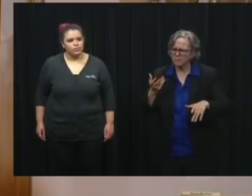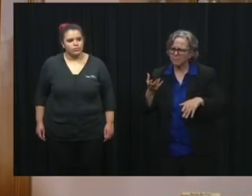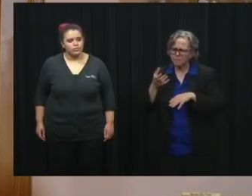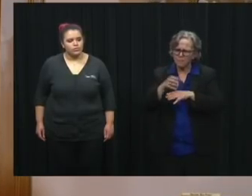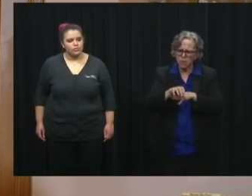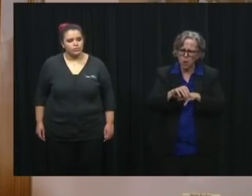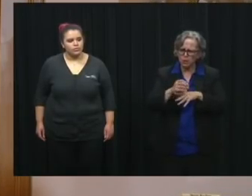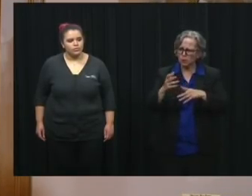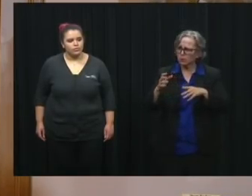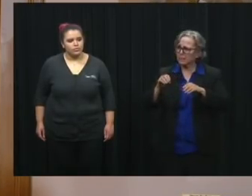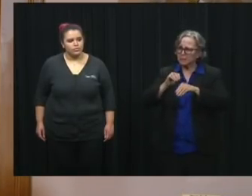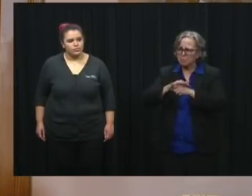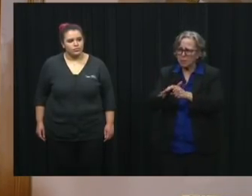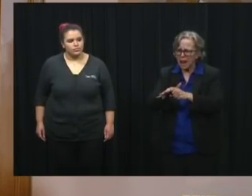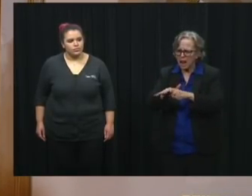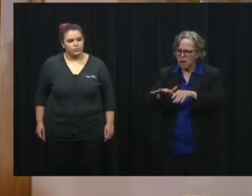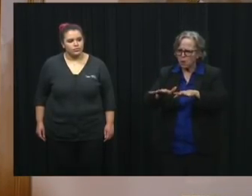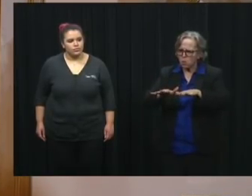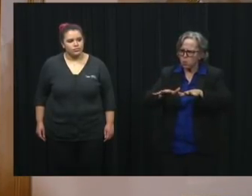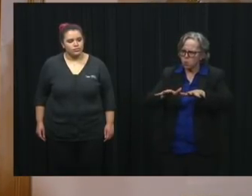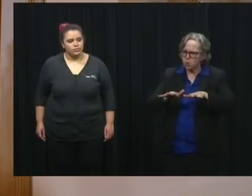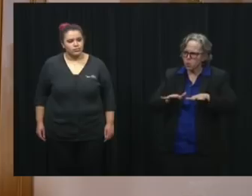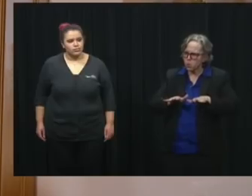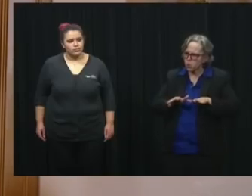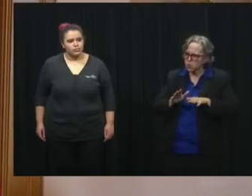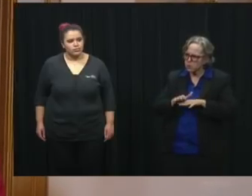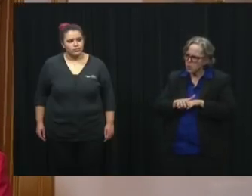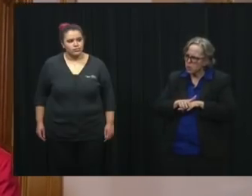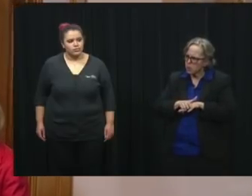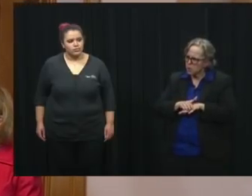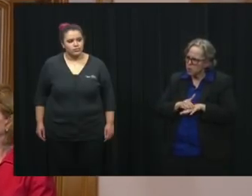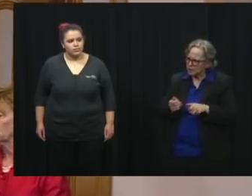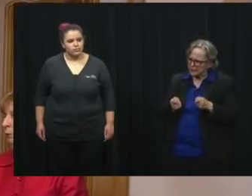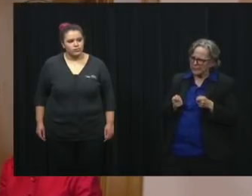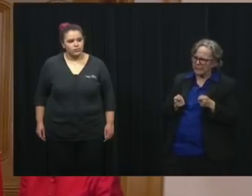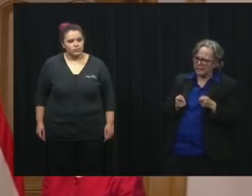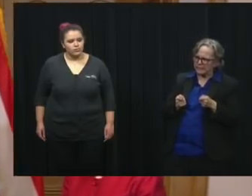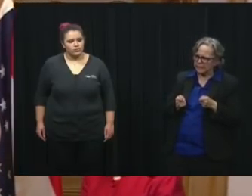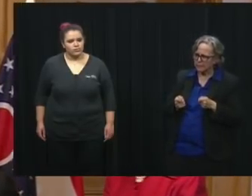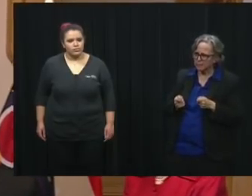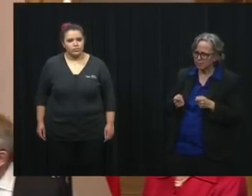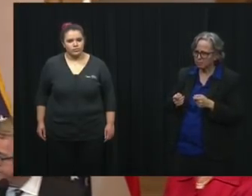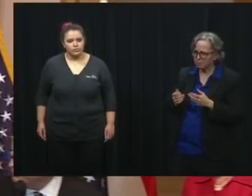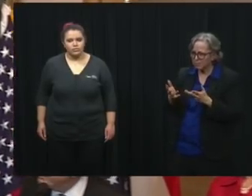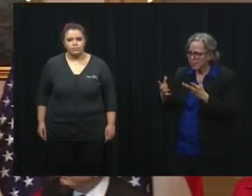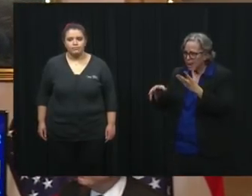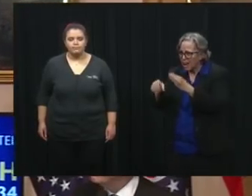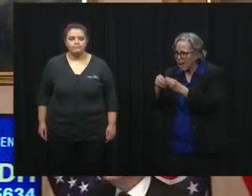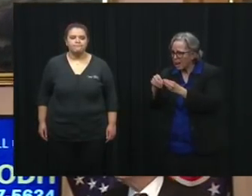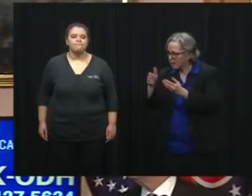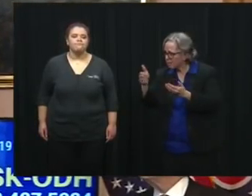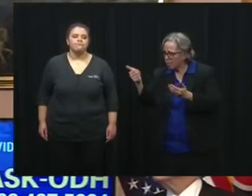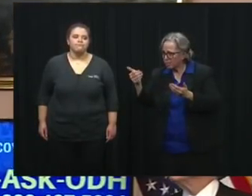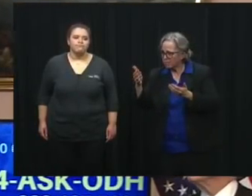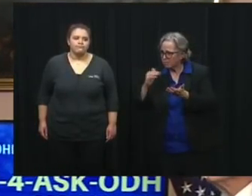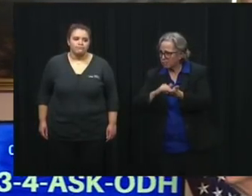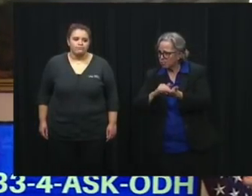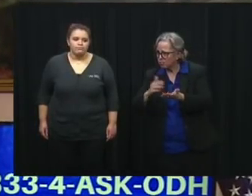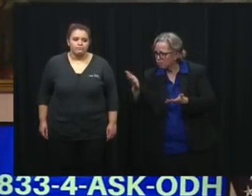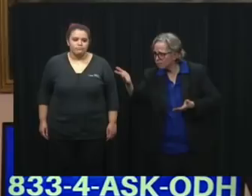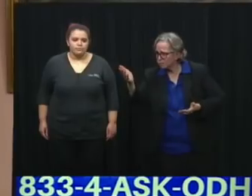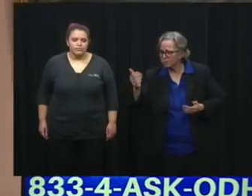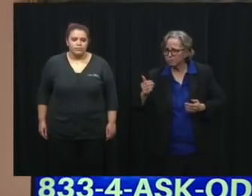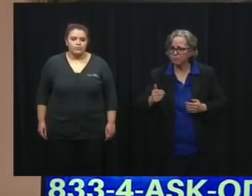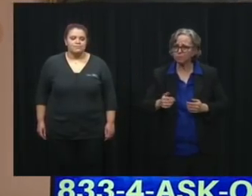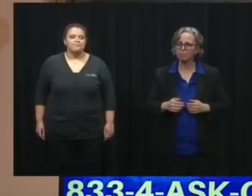slow it down. We can't have that spike like that. Dr. Acton? Yeah. So, Laura, this is, the thing